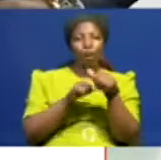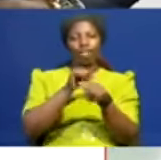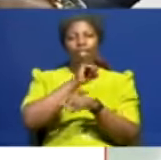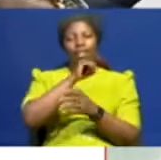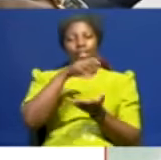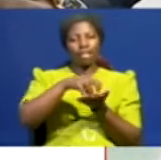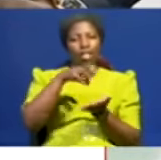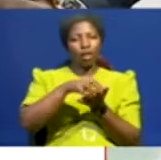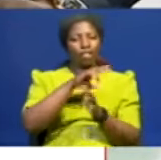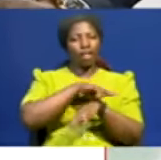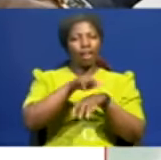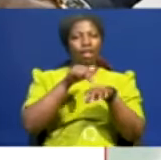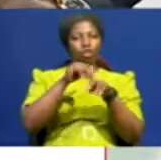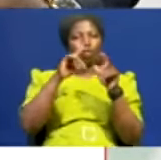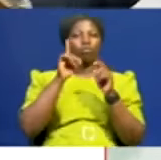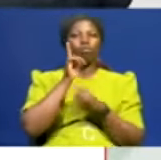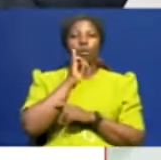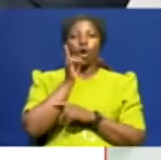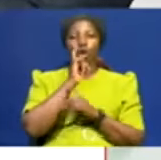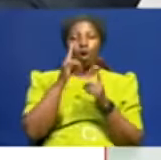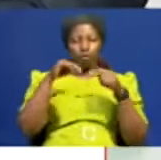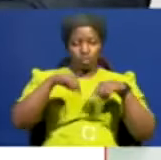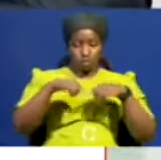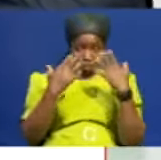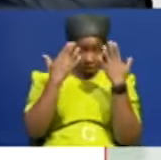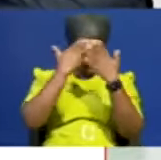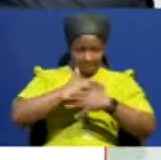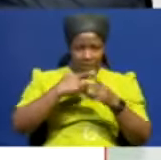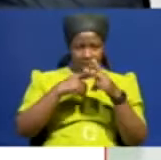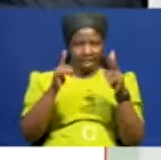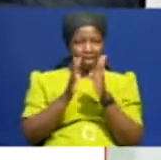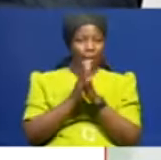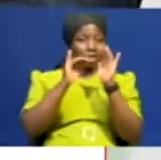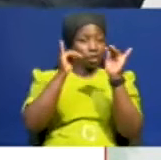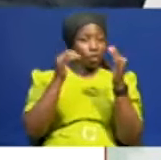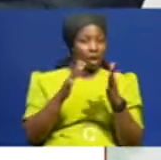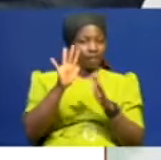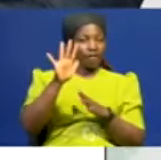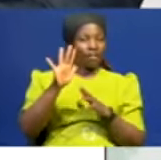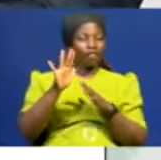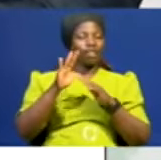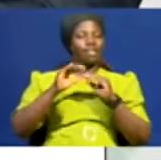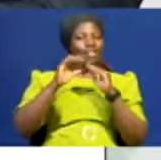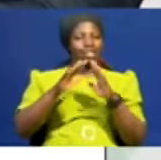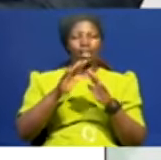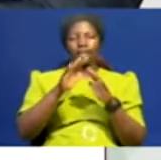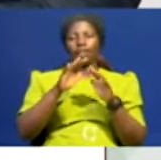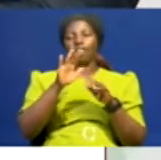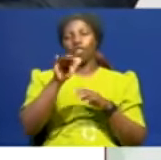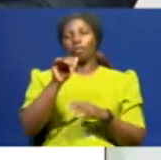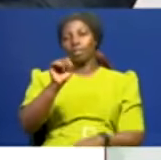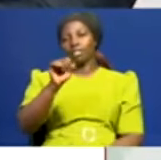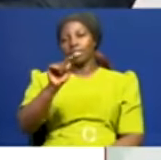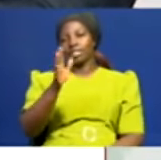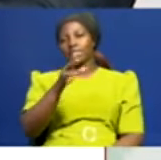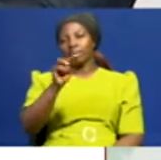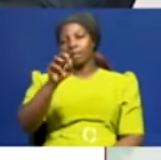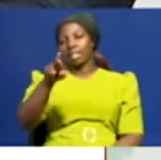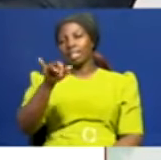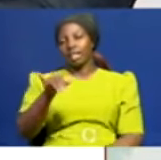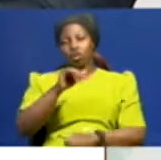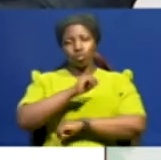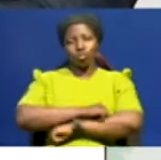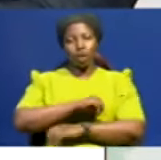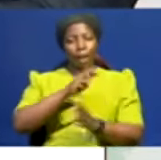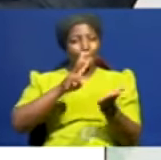tonight, but let's kick off the bulletin with the news that five teachers from St. Mary's Mabera Secondary School in Migori County have